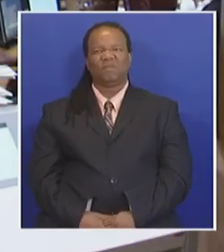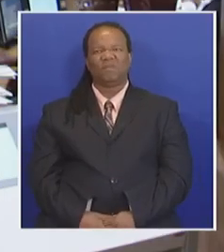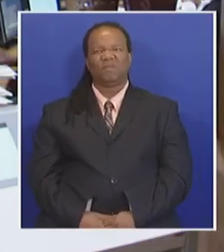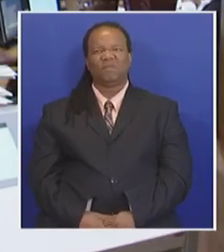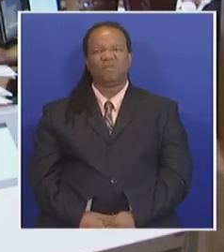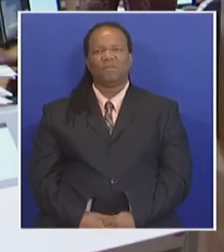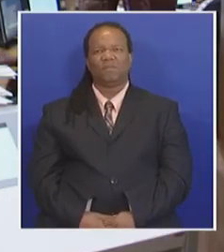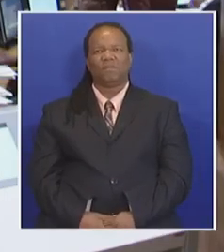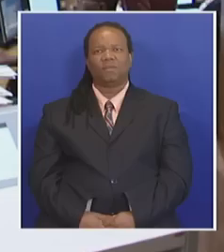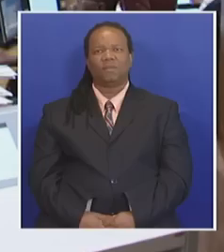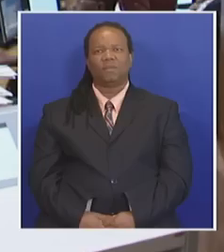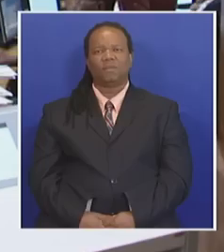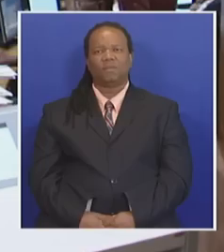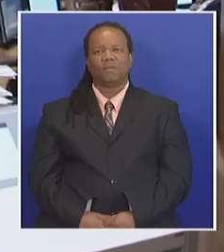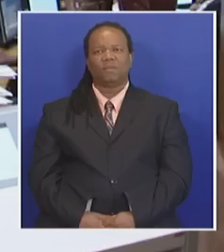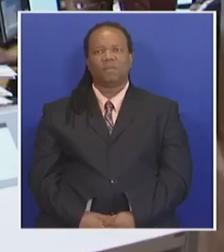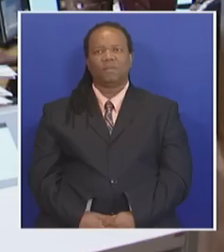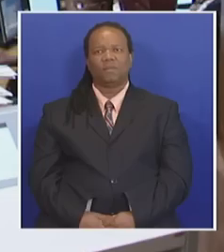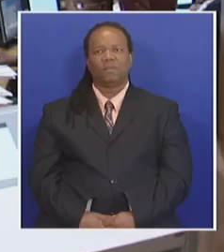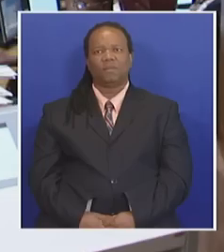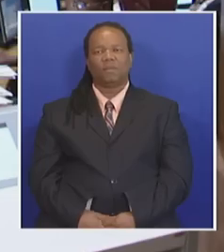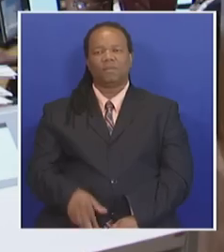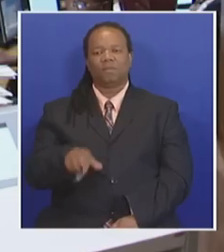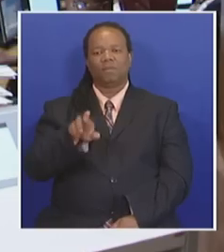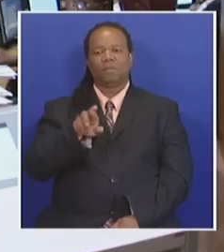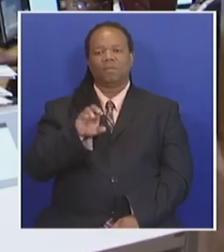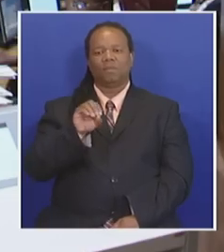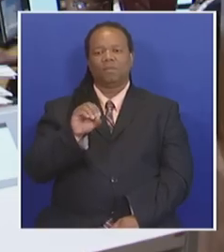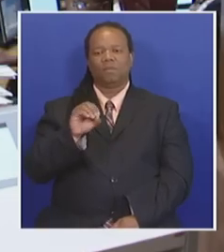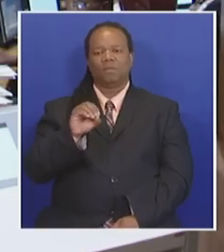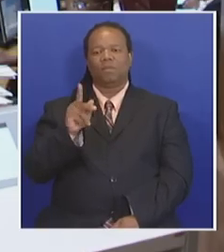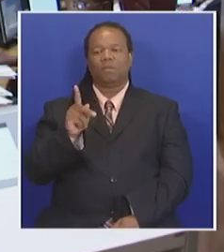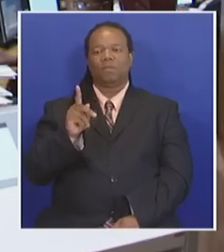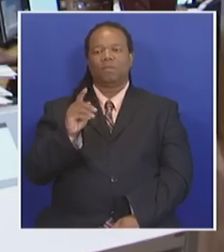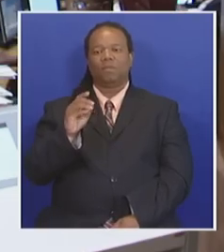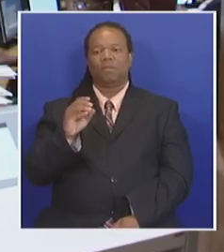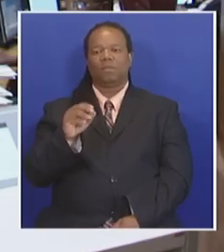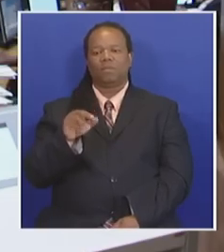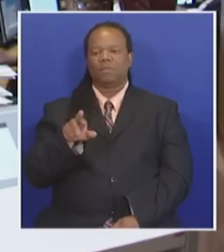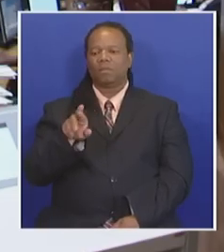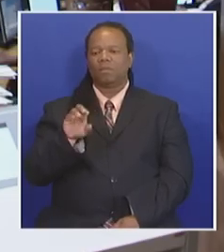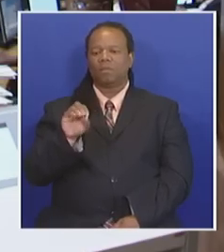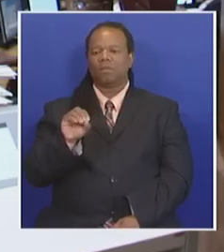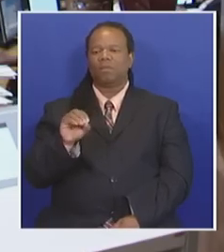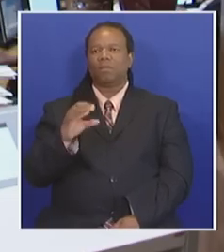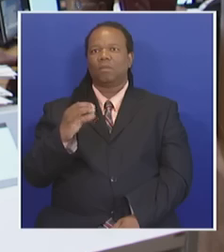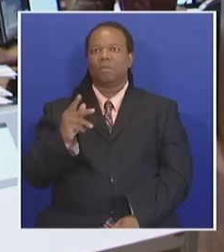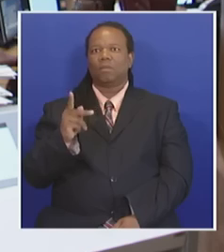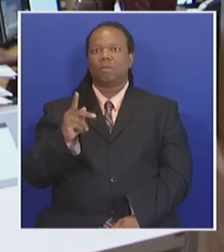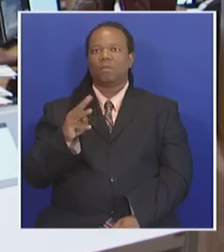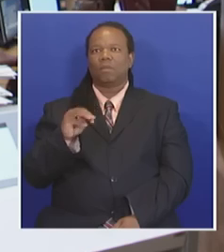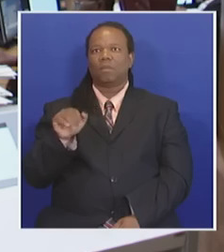the MEC for Finance, Honorable Rockman. Honorable Chair. Honorable Hattem, are you on a point of